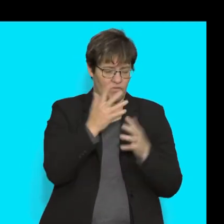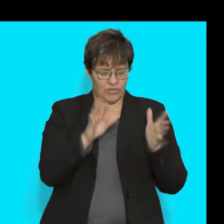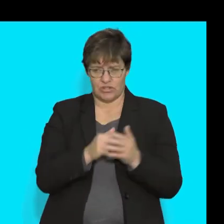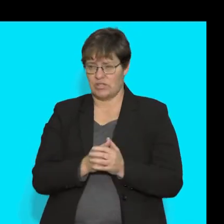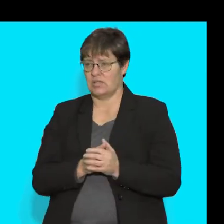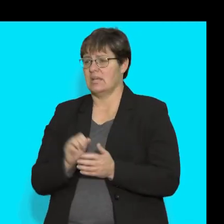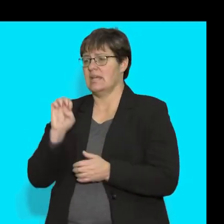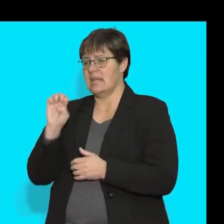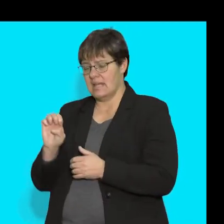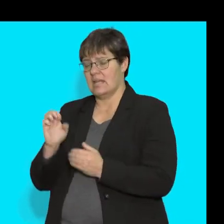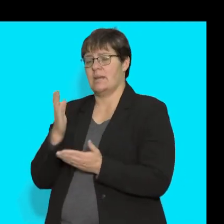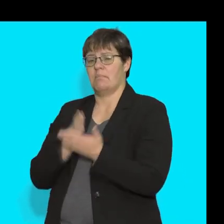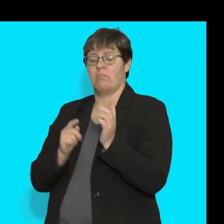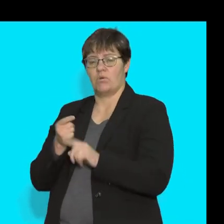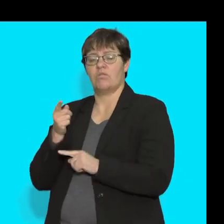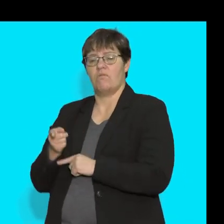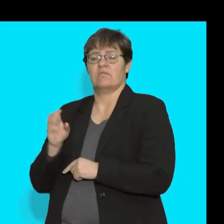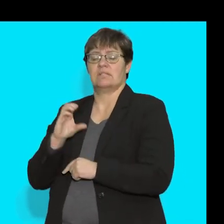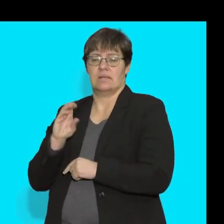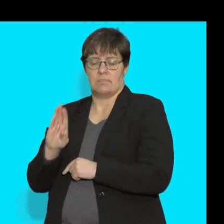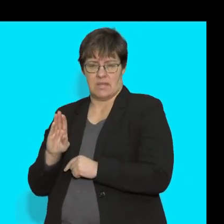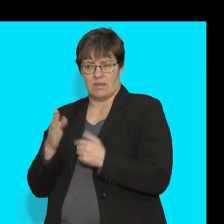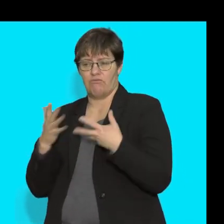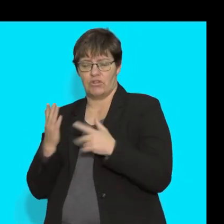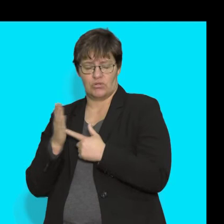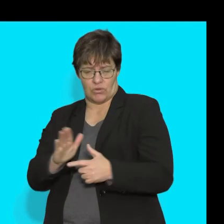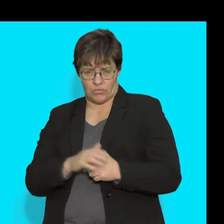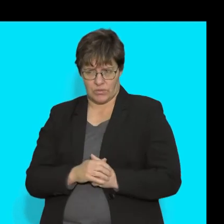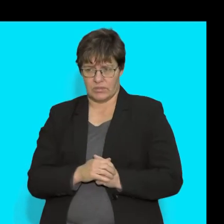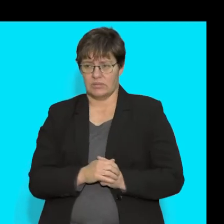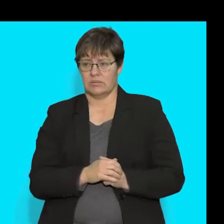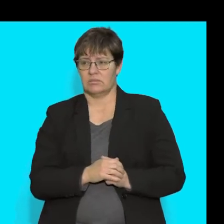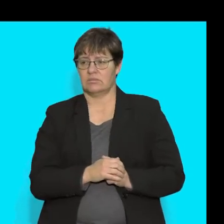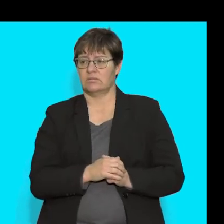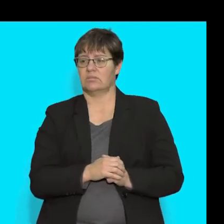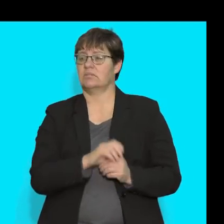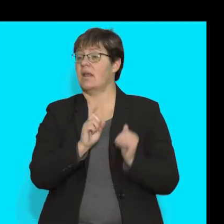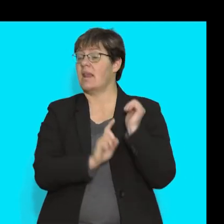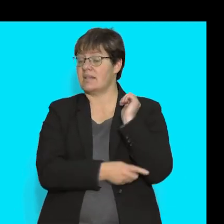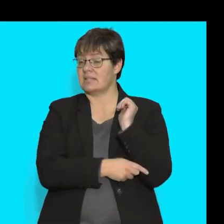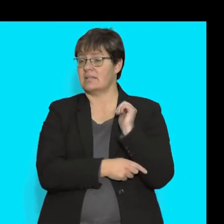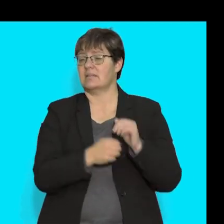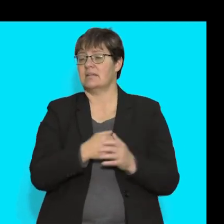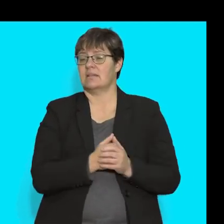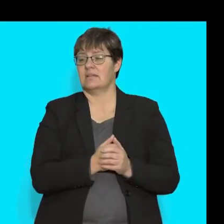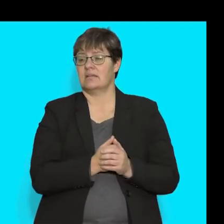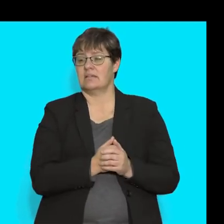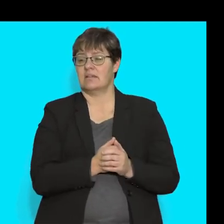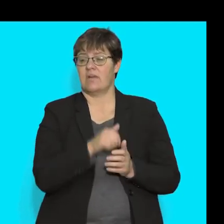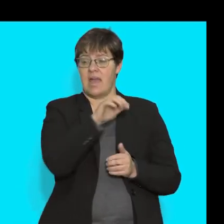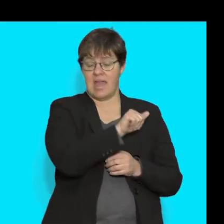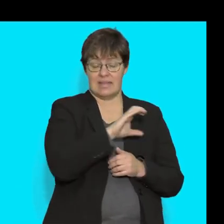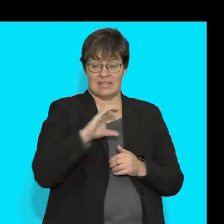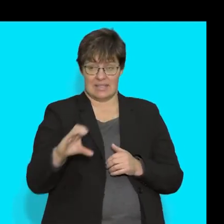showed that. E is the midpoint of CB, I've also already showed that. The last thing will be the midpoint of